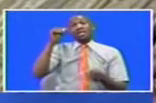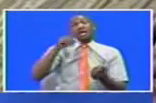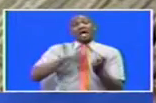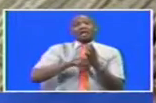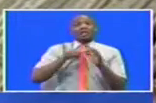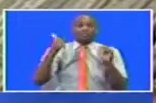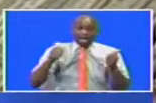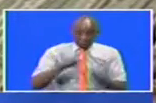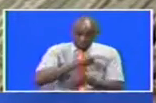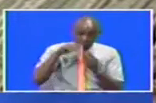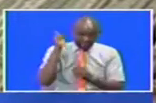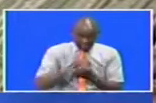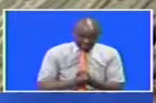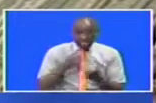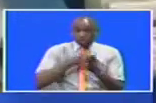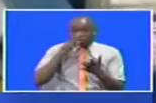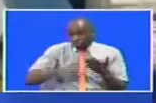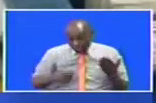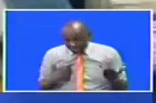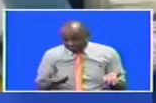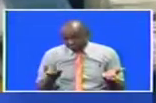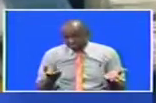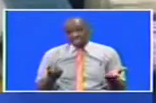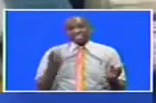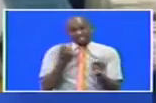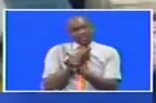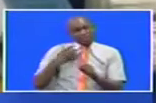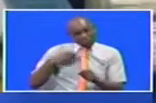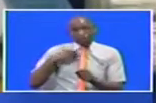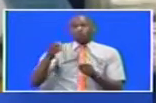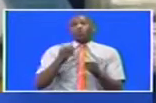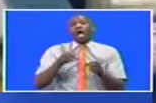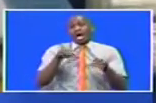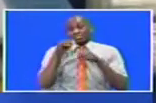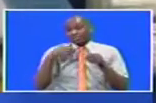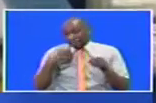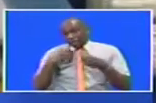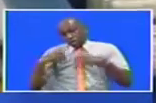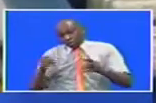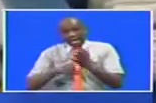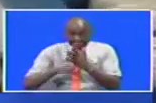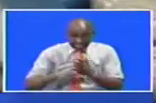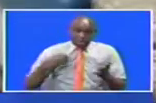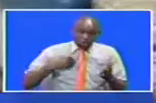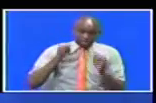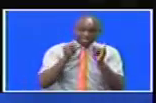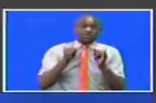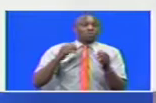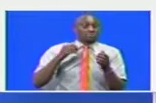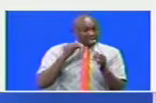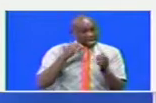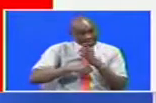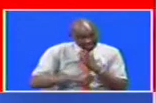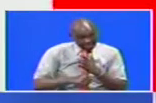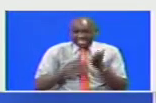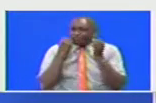countrywide. They include first-time applicants and those who applied for replacement of either lost or damaged IDs. Latest